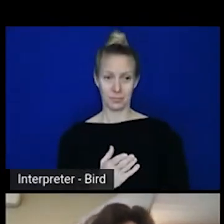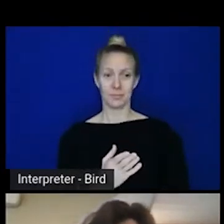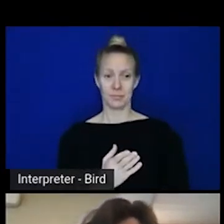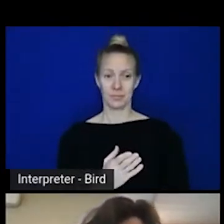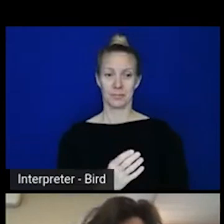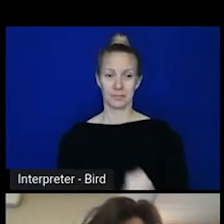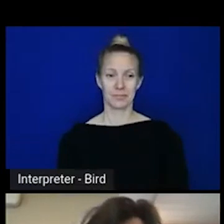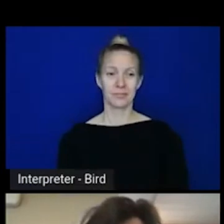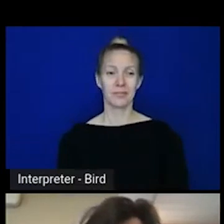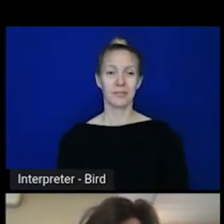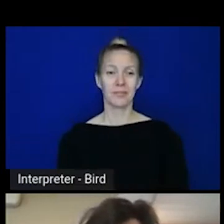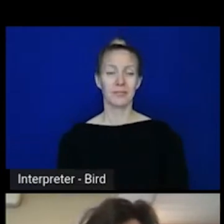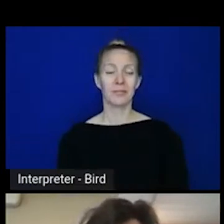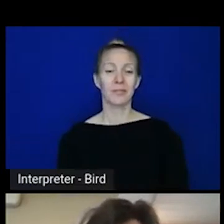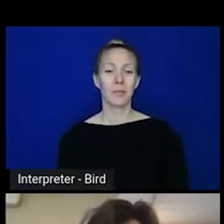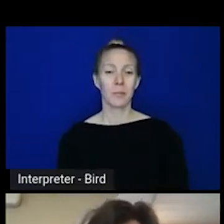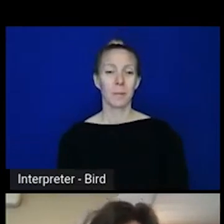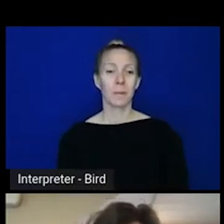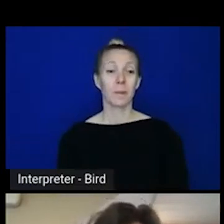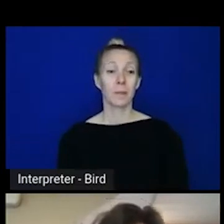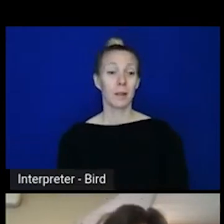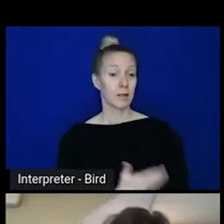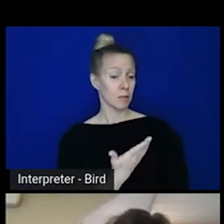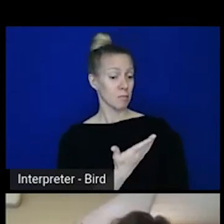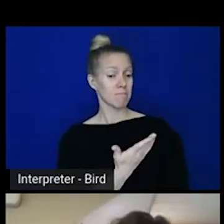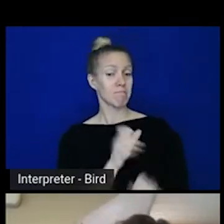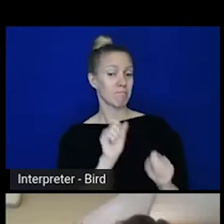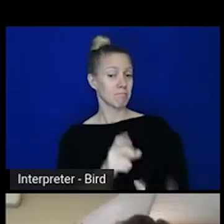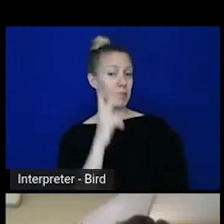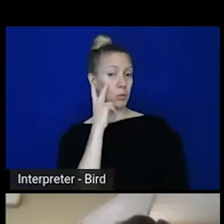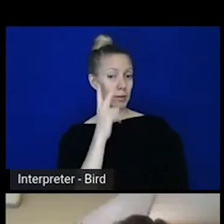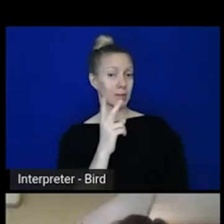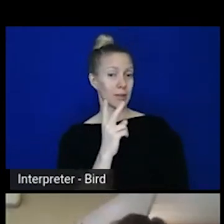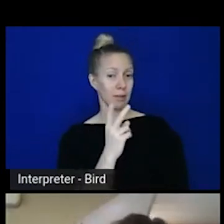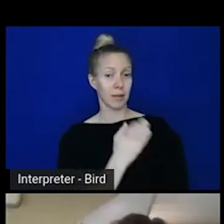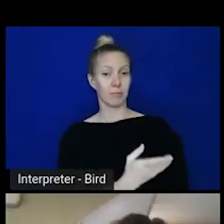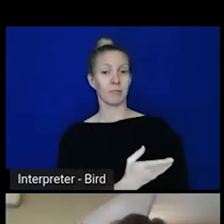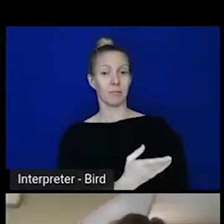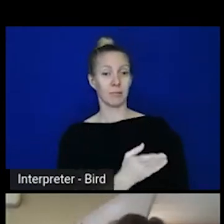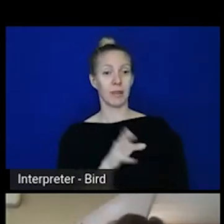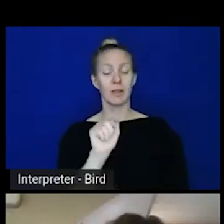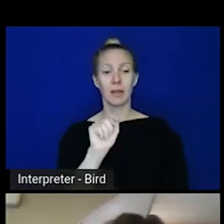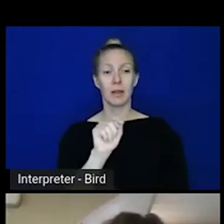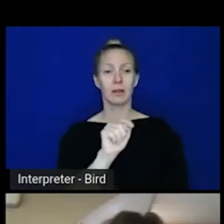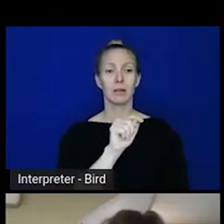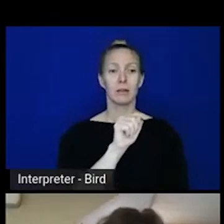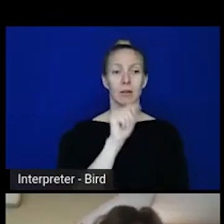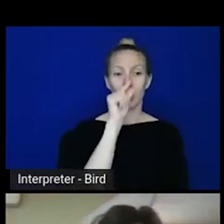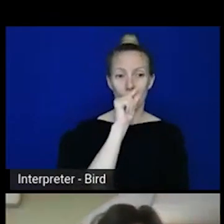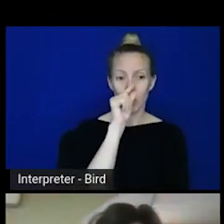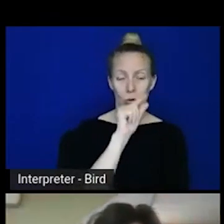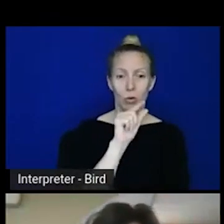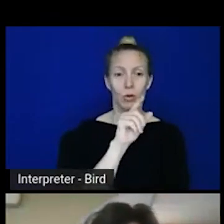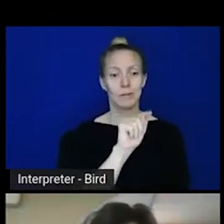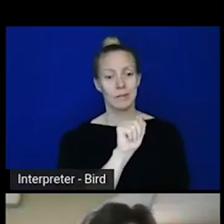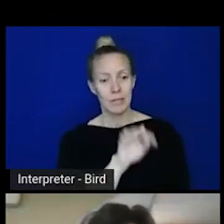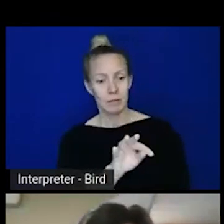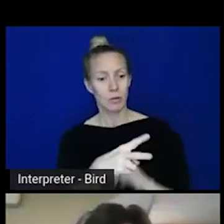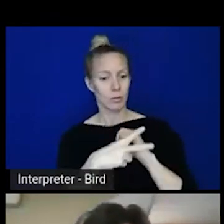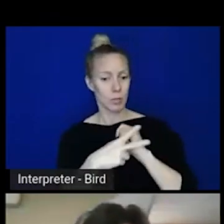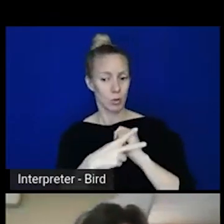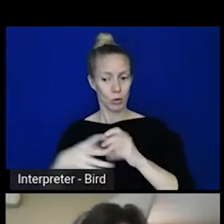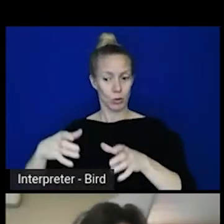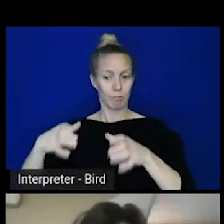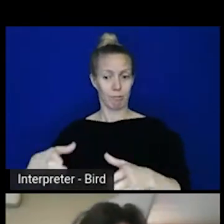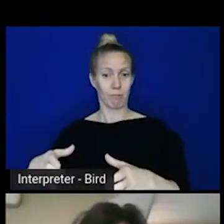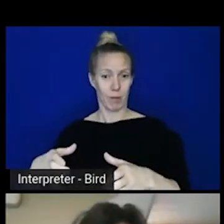So on the slide here, you can see that this is the Google Terraform Google Storage Bucket IAM member